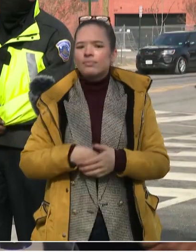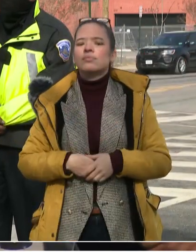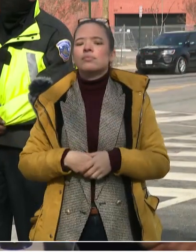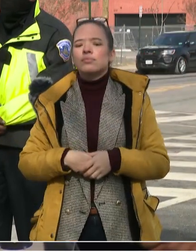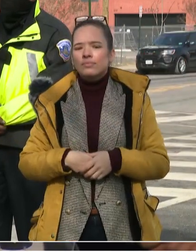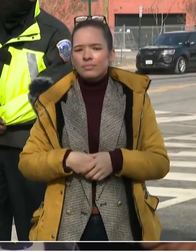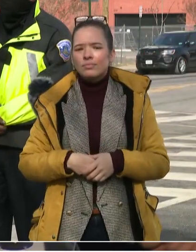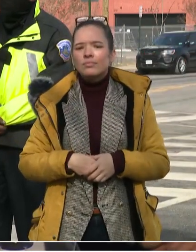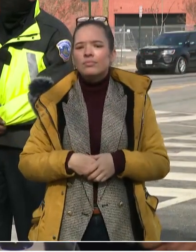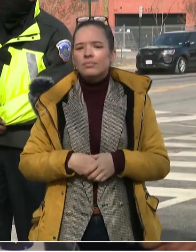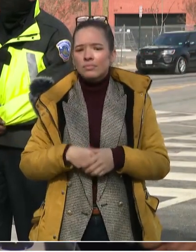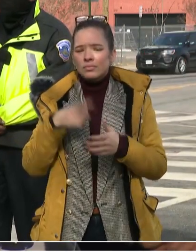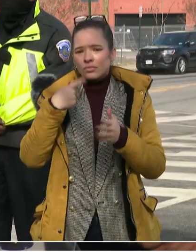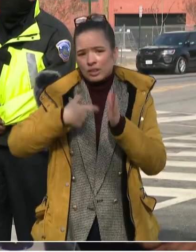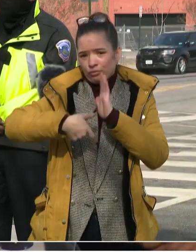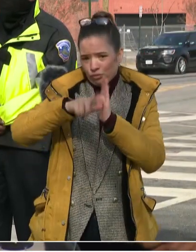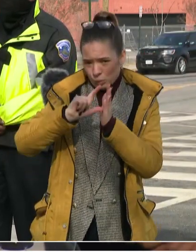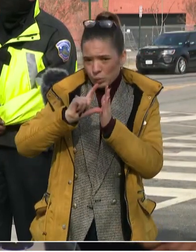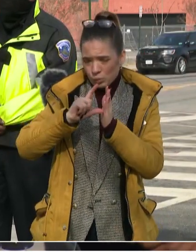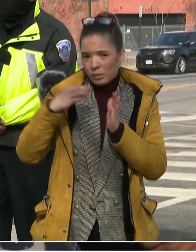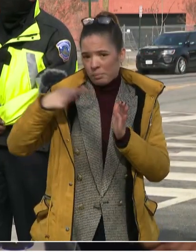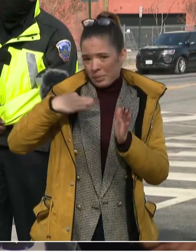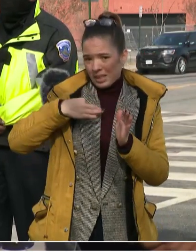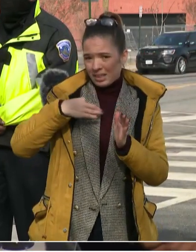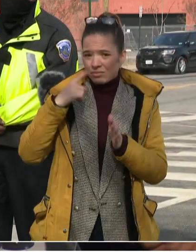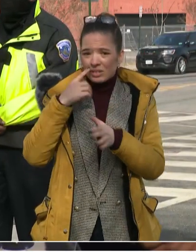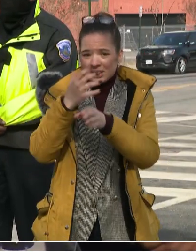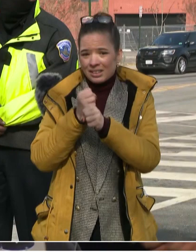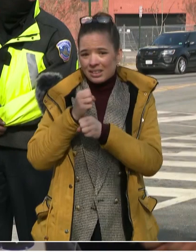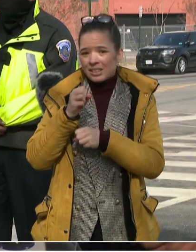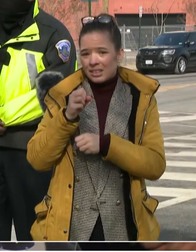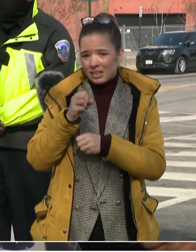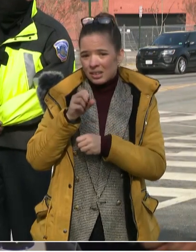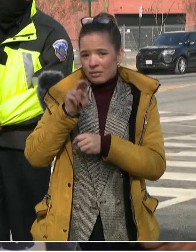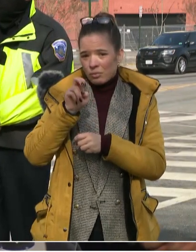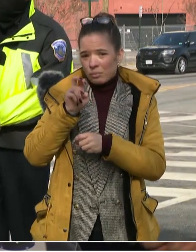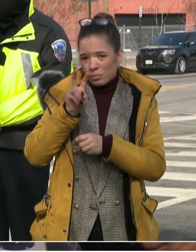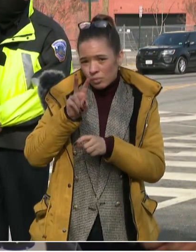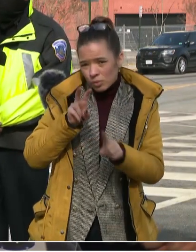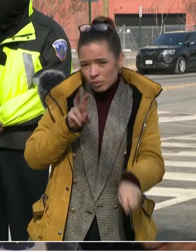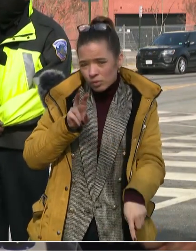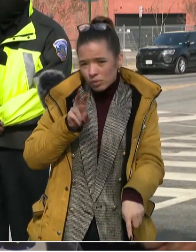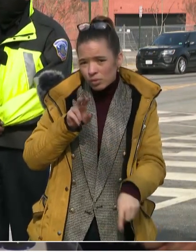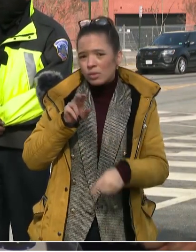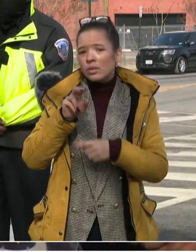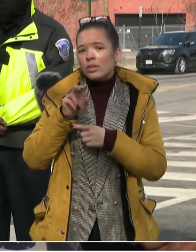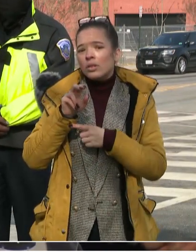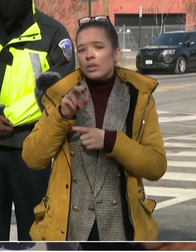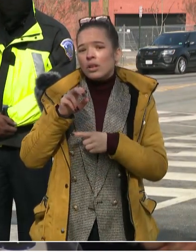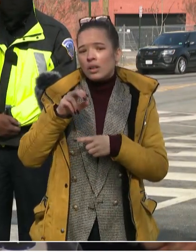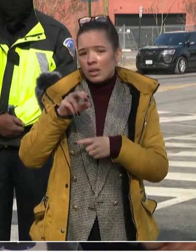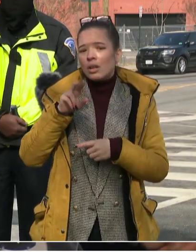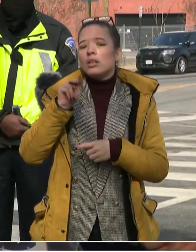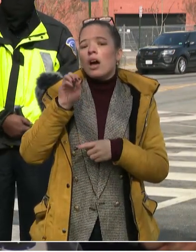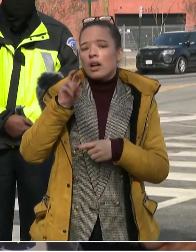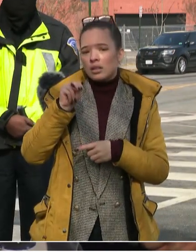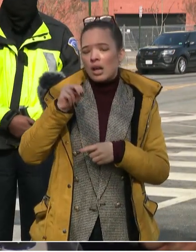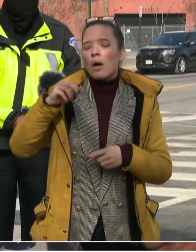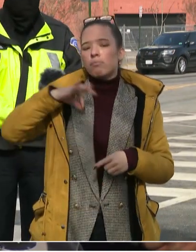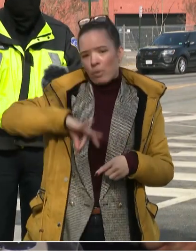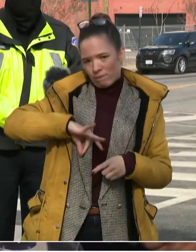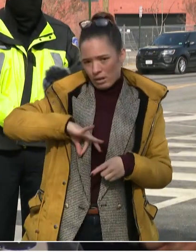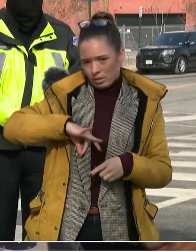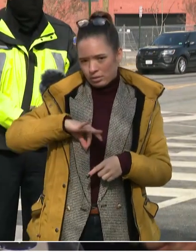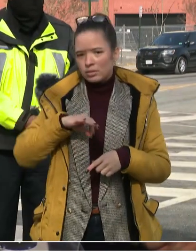grant applications that we've received from nonprofits and community organizations for Hope in Action. These groups will partner with us to provide